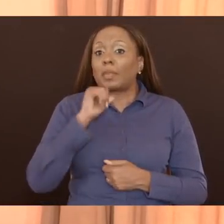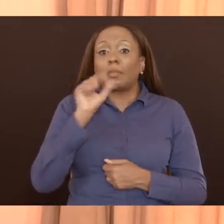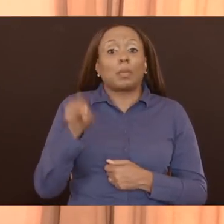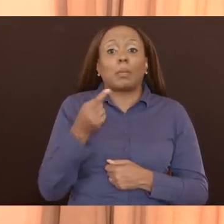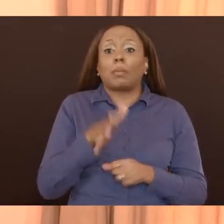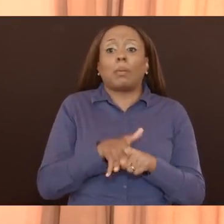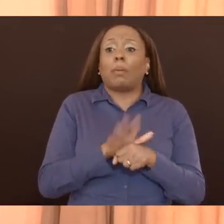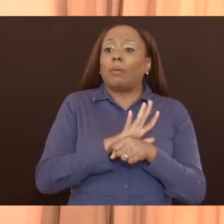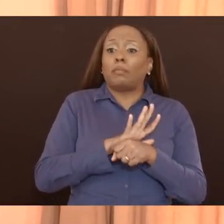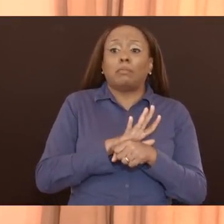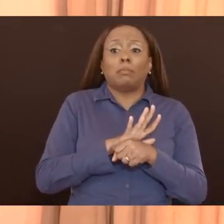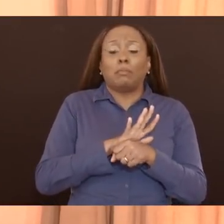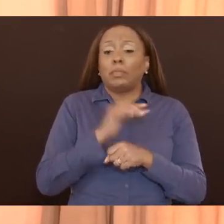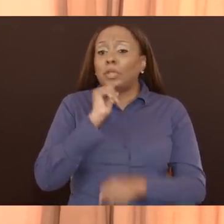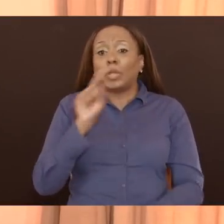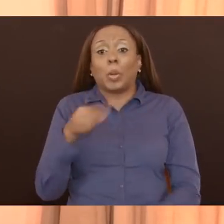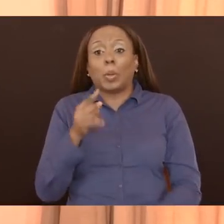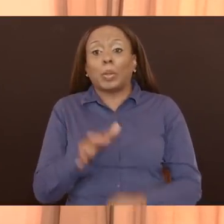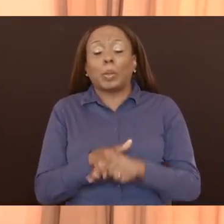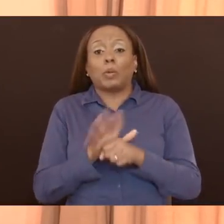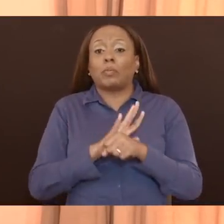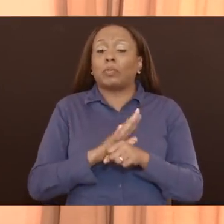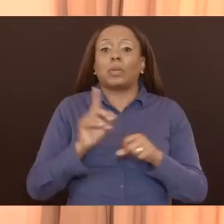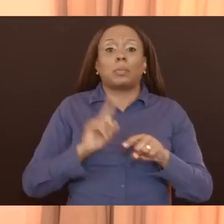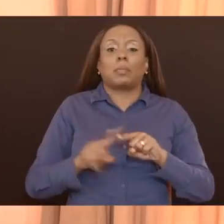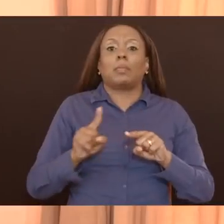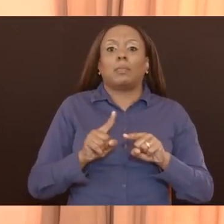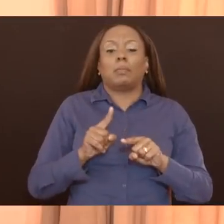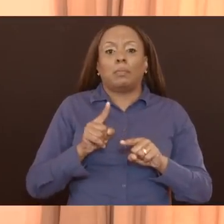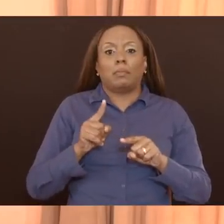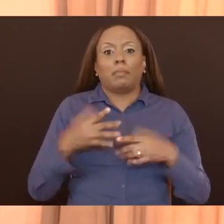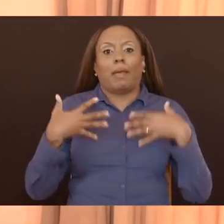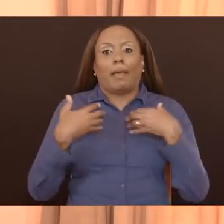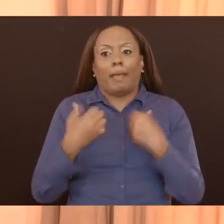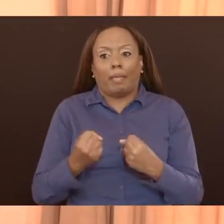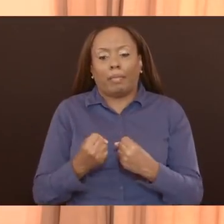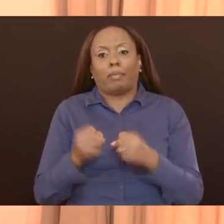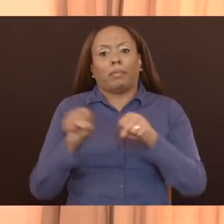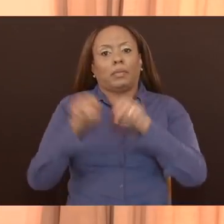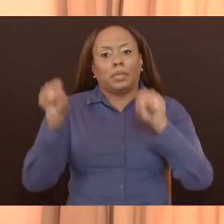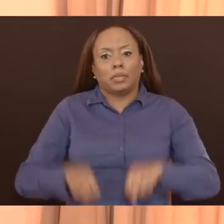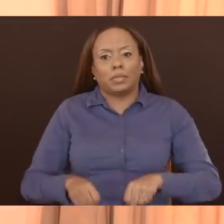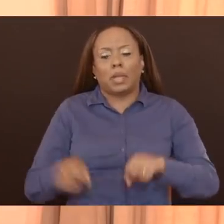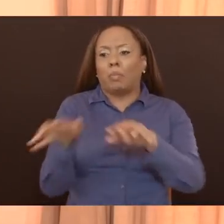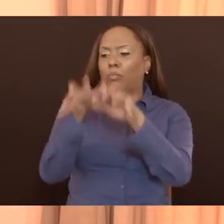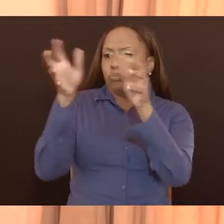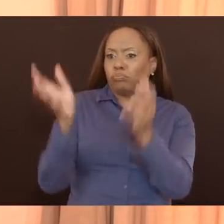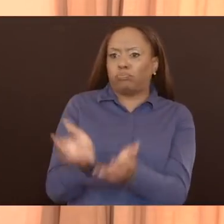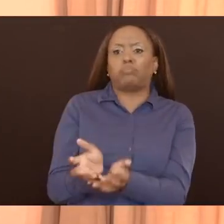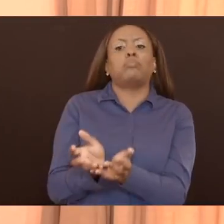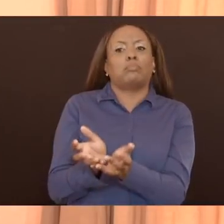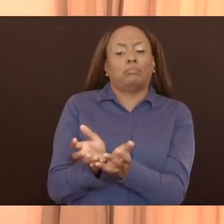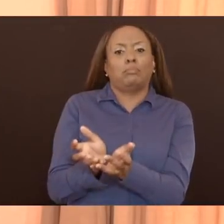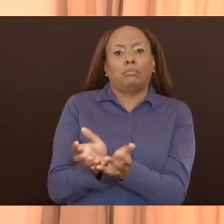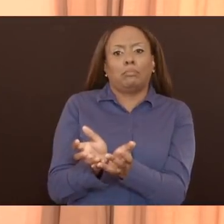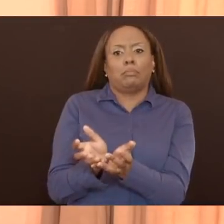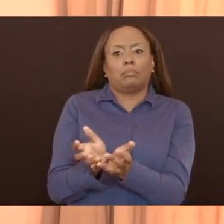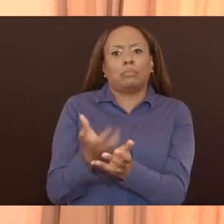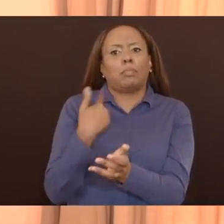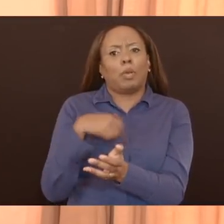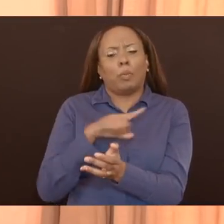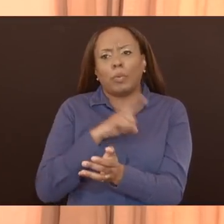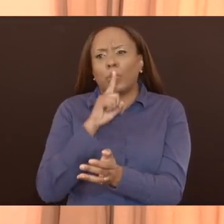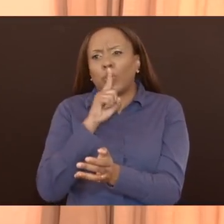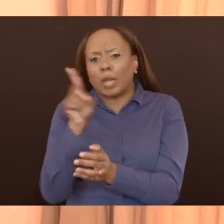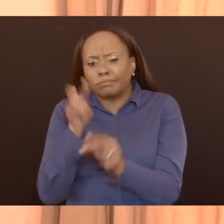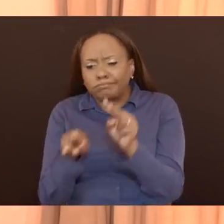we have to deal with, but the entire healthcare system. And this is something that we have been watching with a very careful eye over